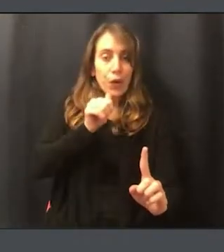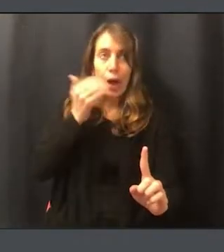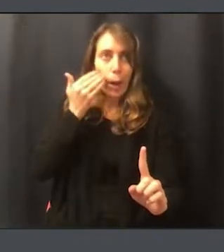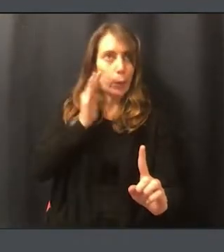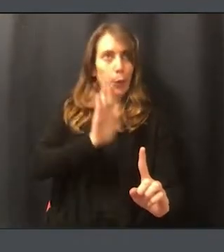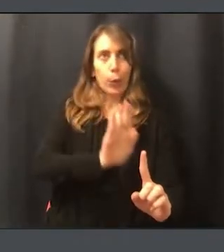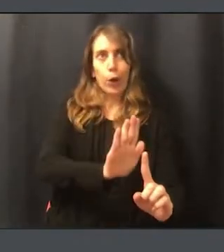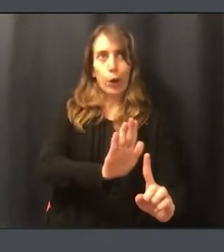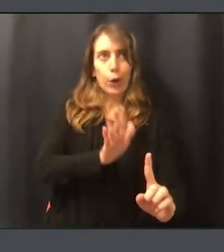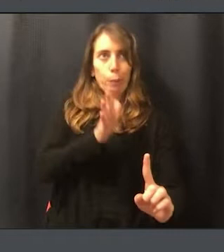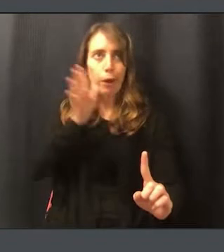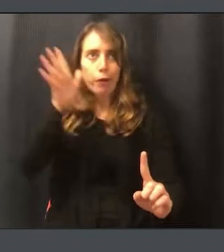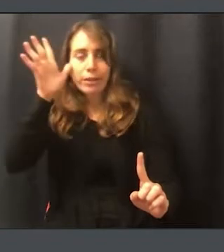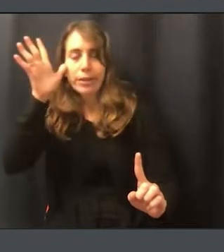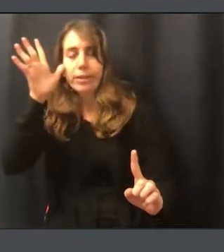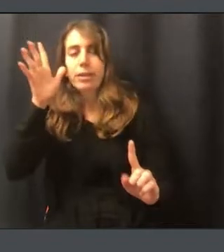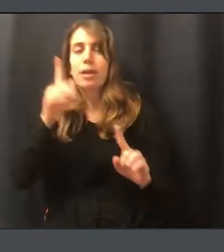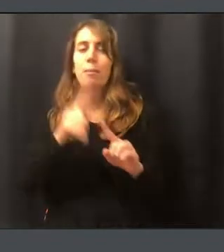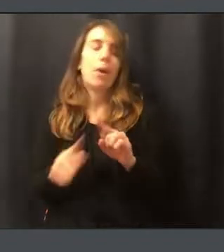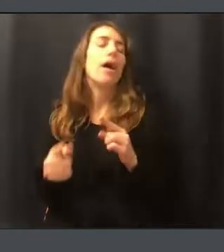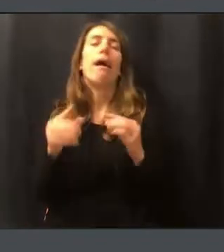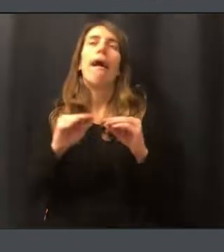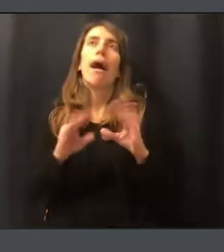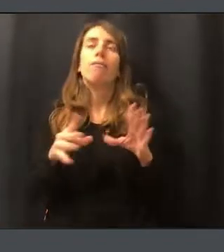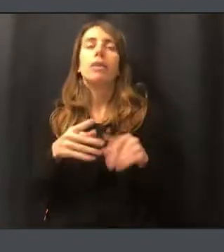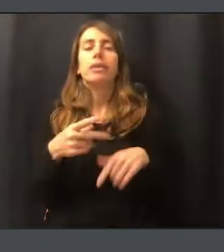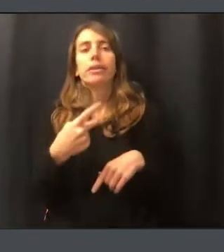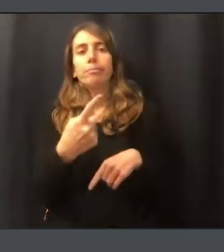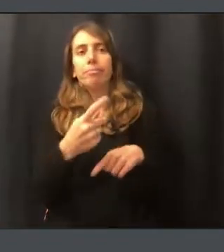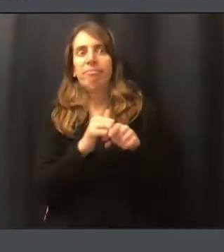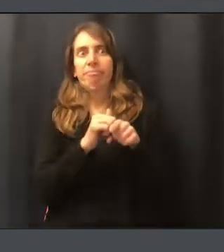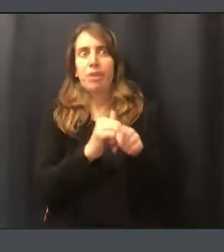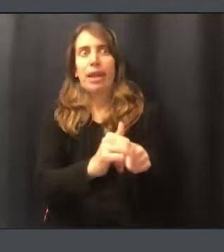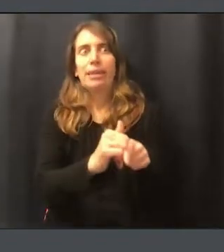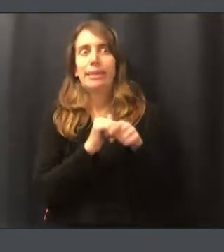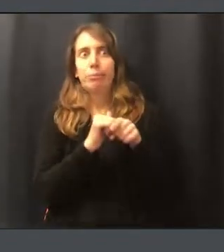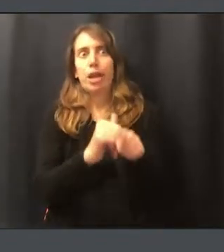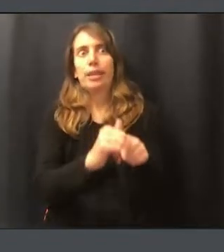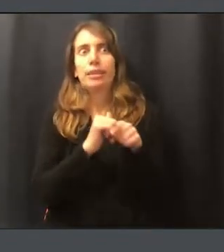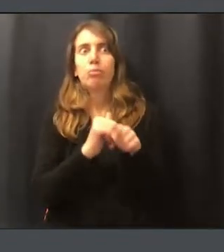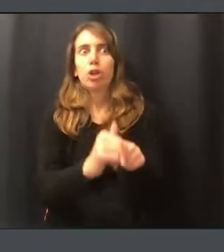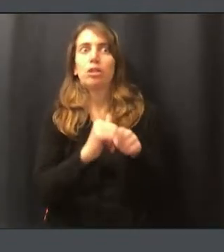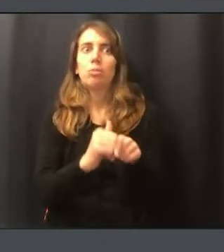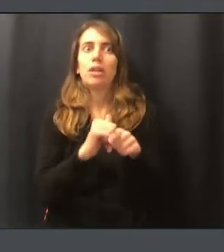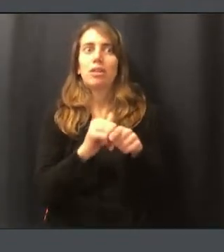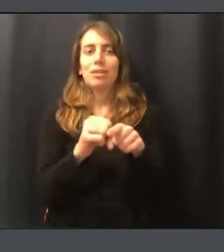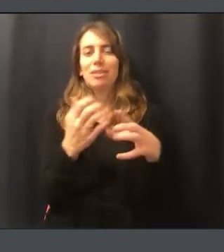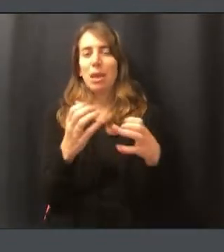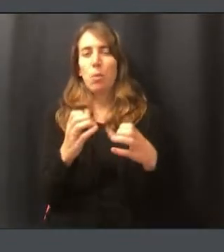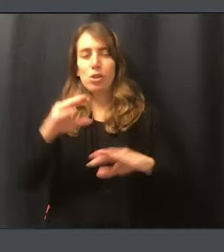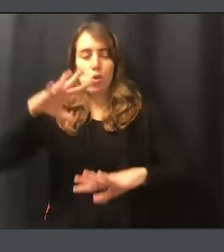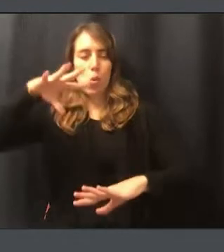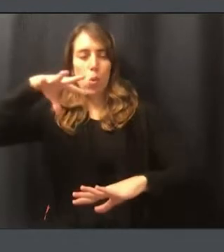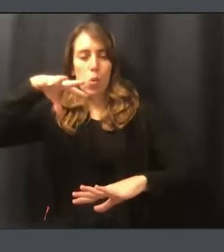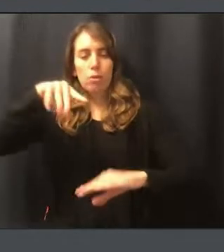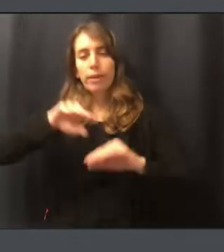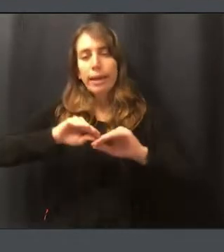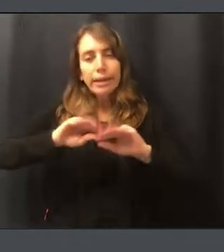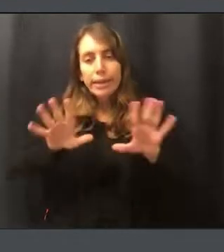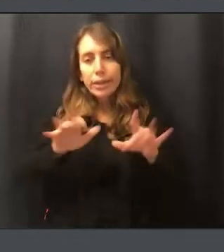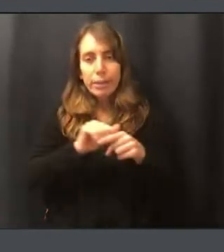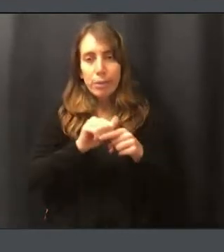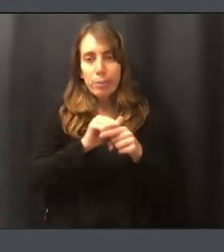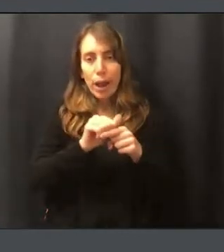basically something that they've been practicing and they wanted to put it on video, right? So this is something that clearly been doing with